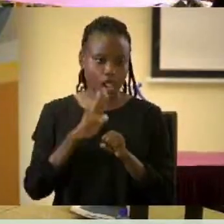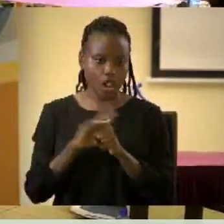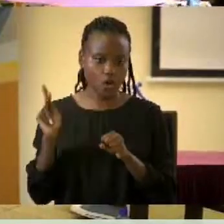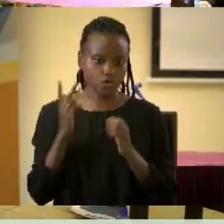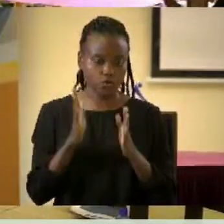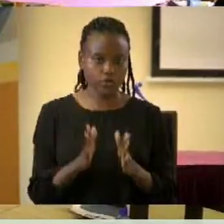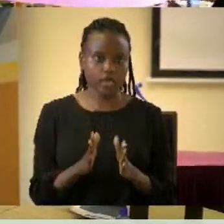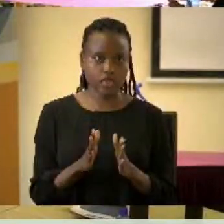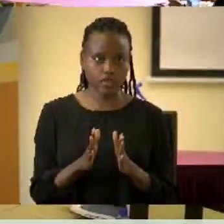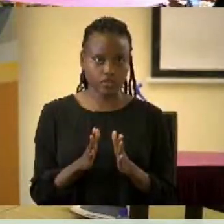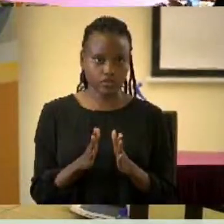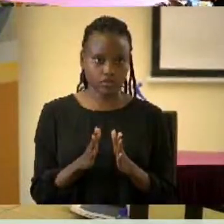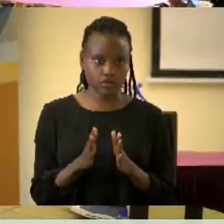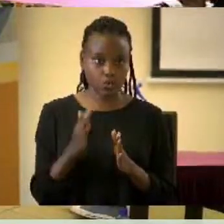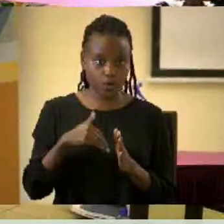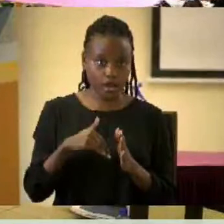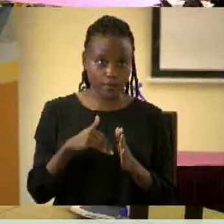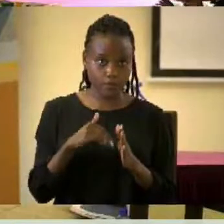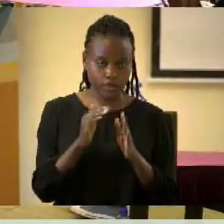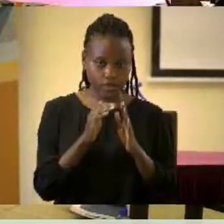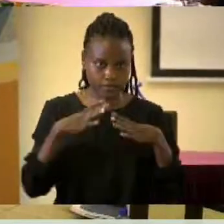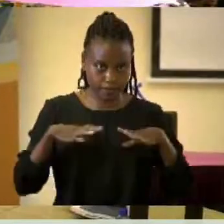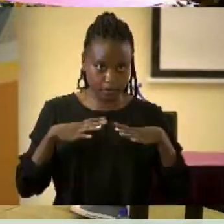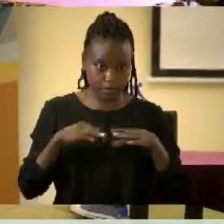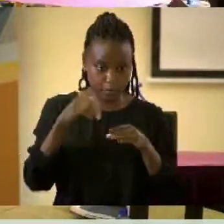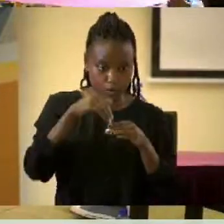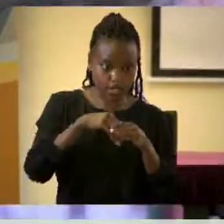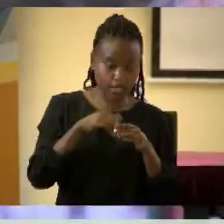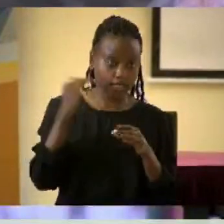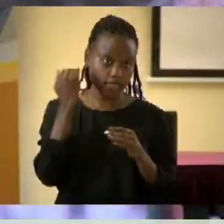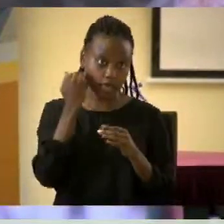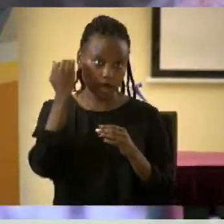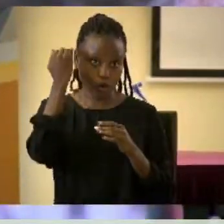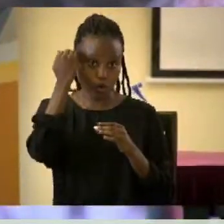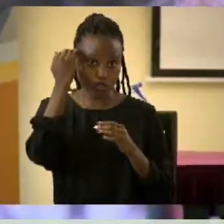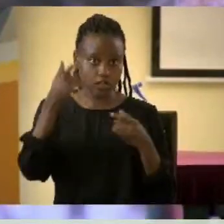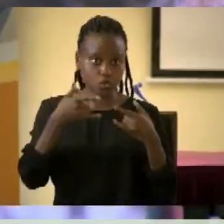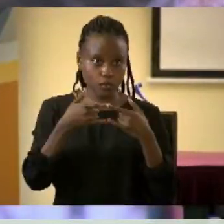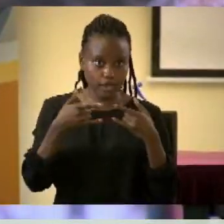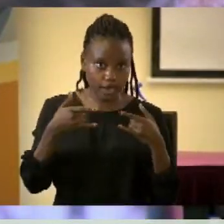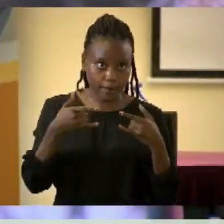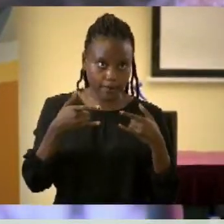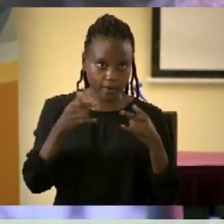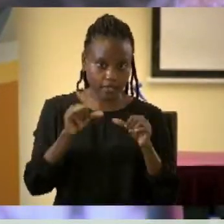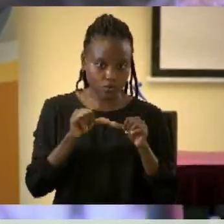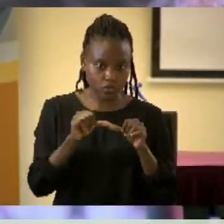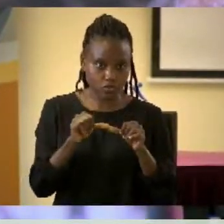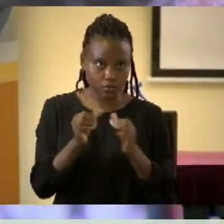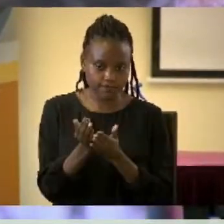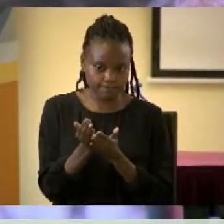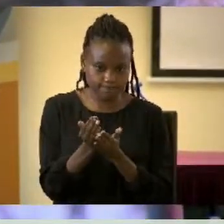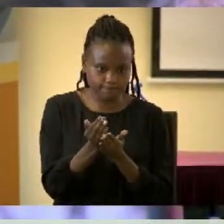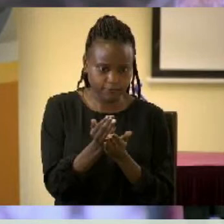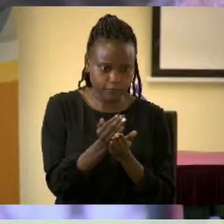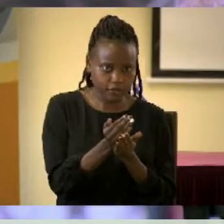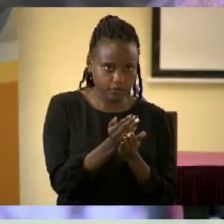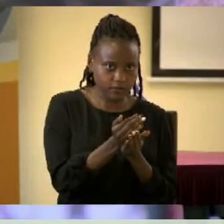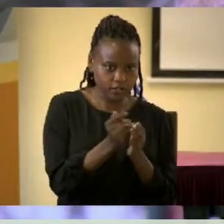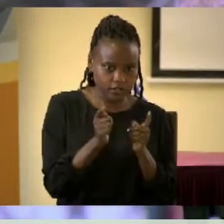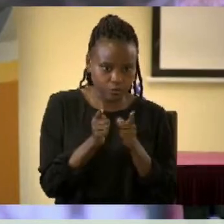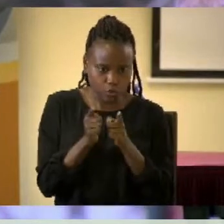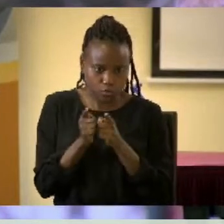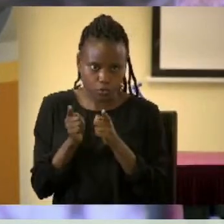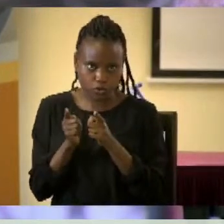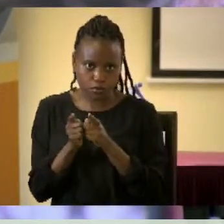into contact with the courts. This gap has been filled over the years by several civil society organizations